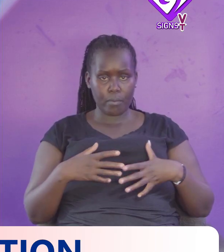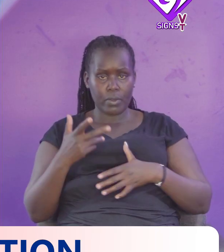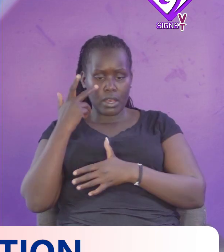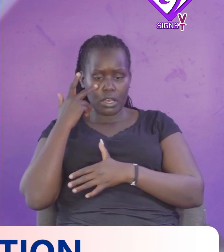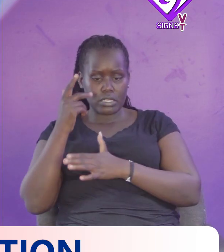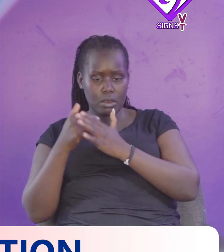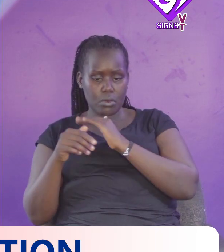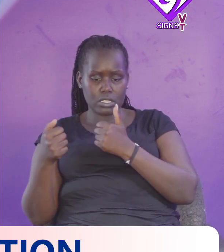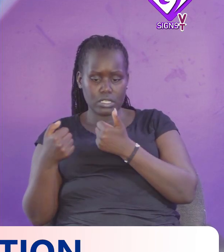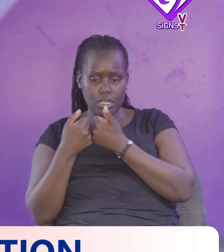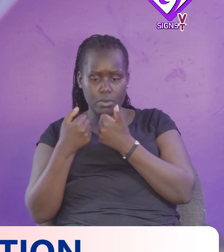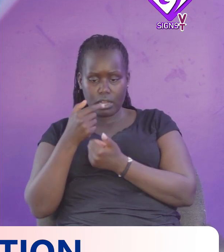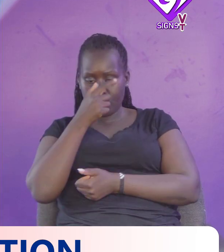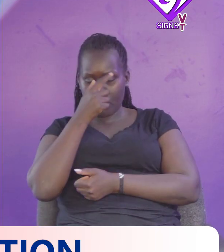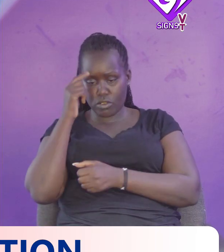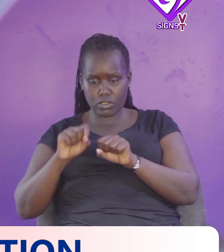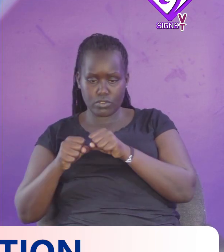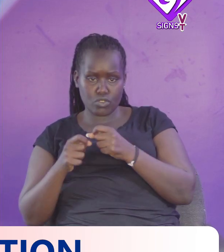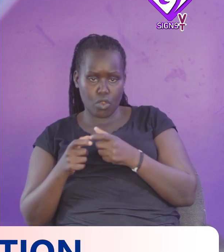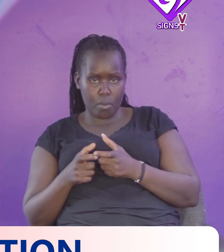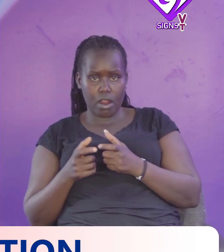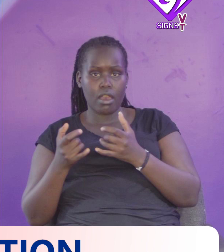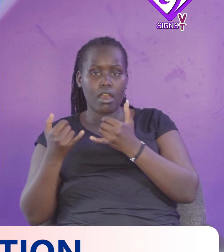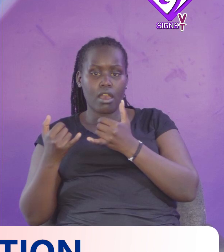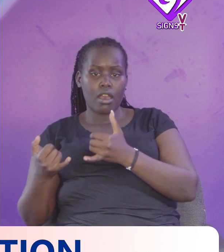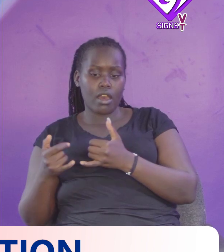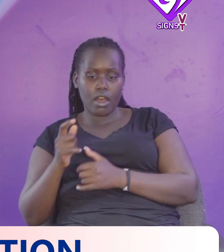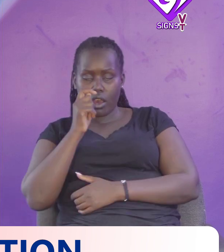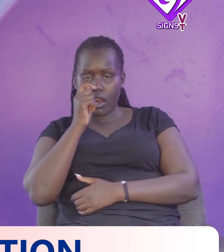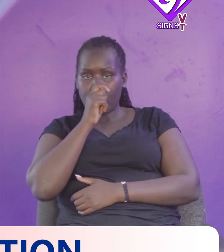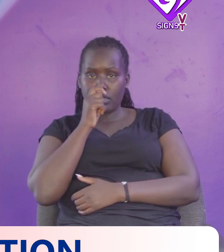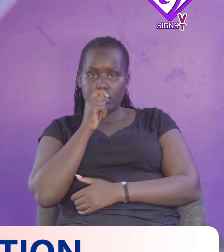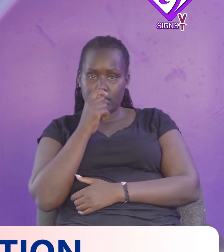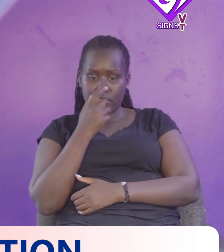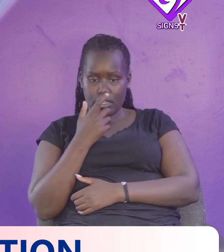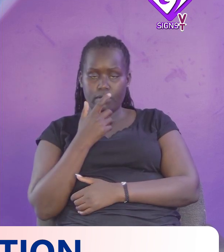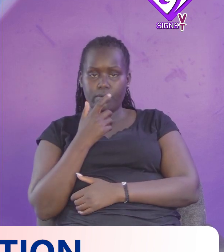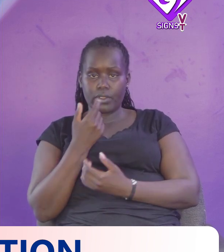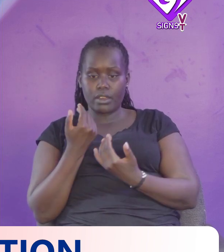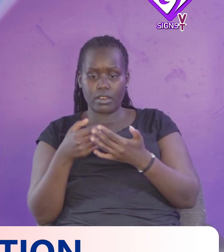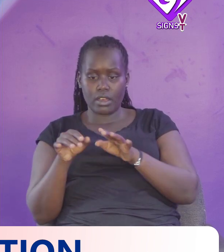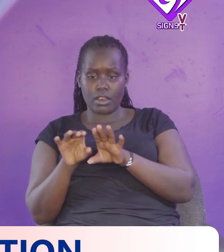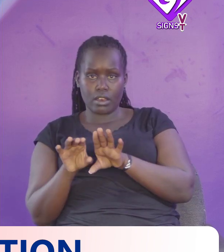happening because, of course, of social media. Right now, Tanzania has shut out its